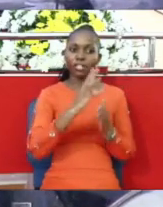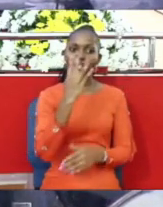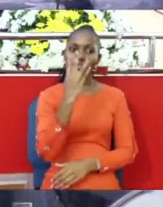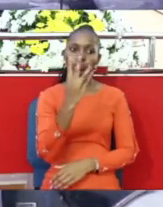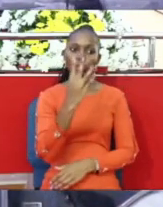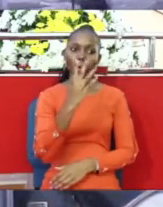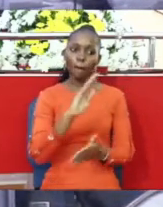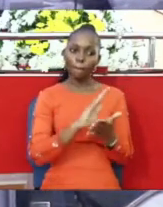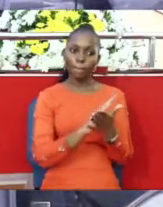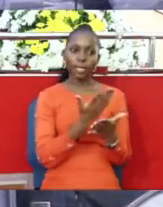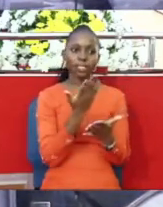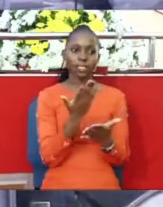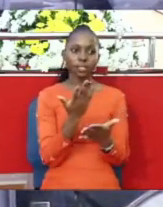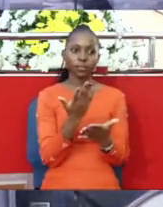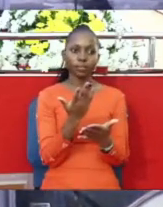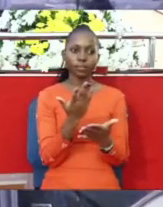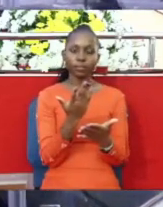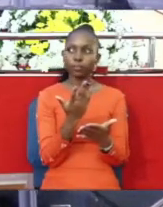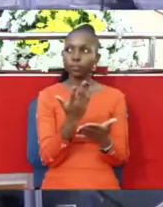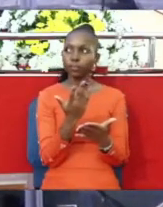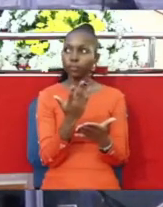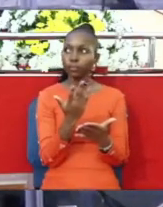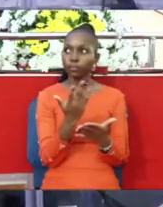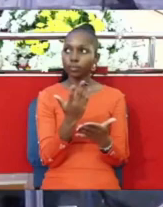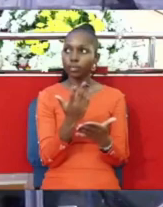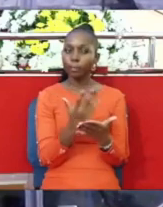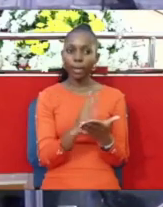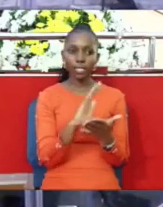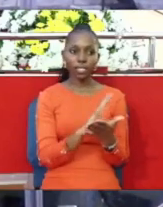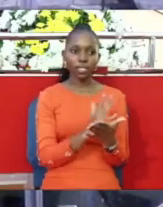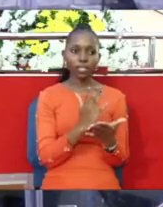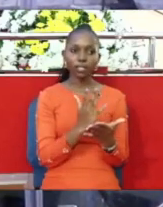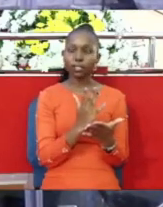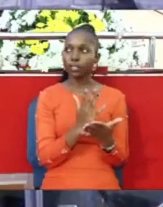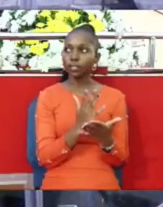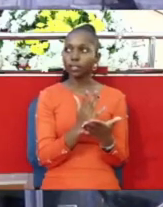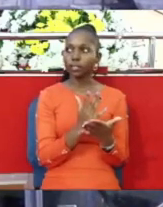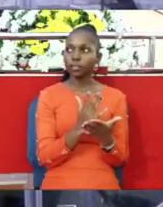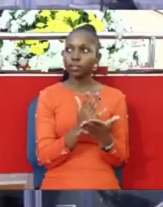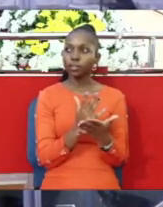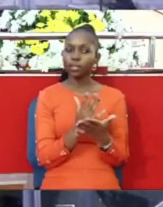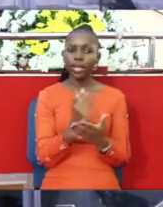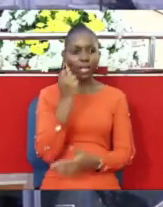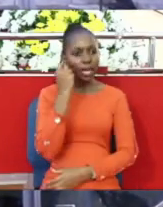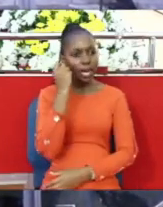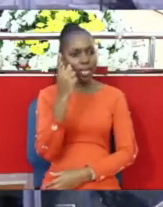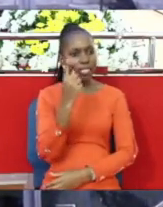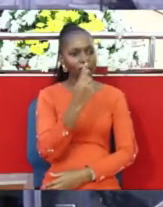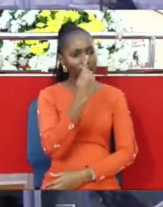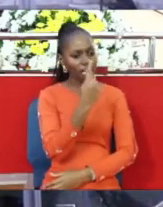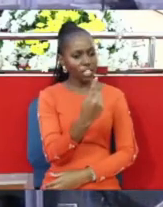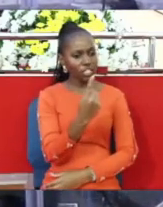ule mstari kwa vipande vine. And look at every session alone. Na tutazame kila kifungu peke yake. Four